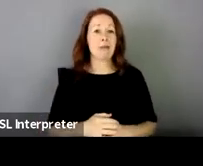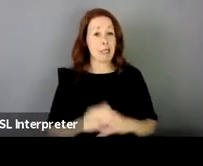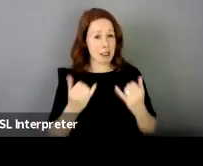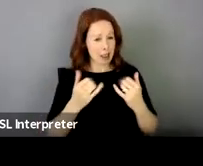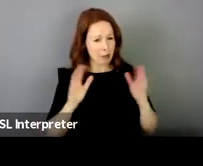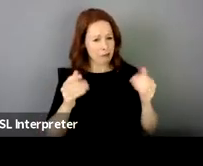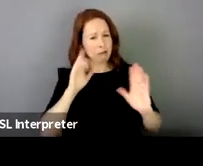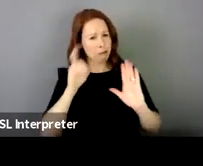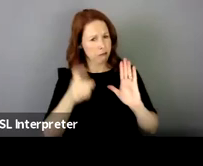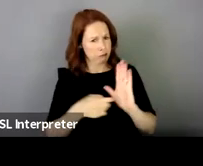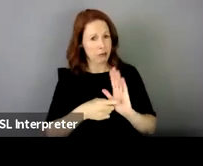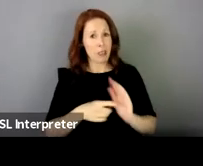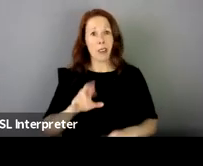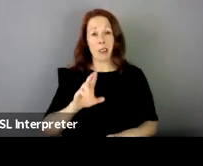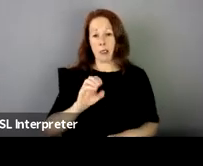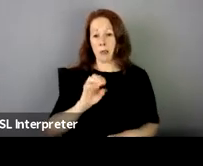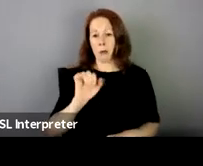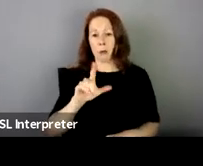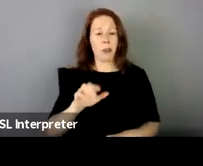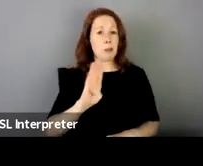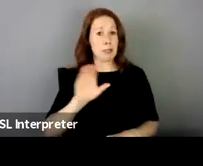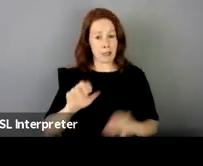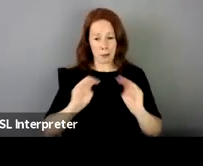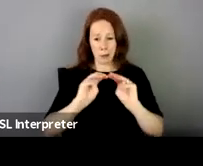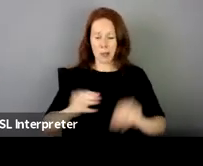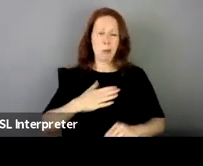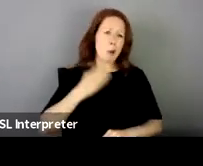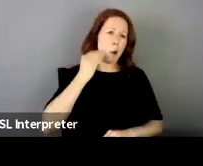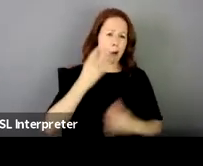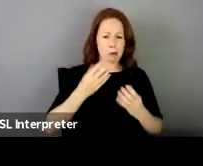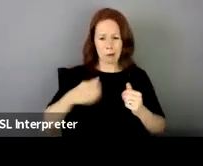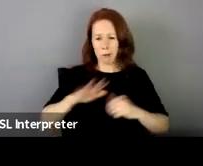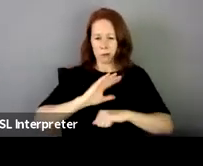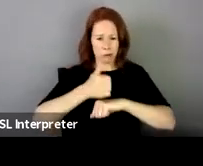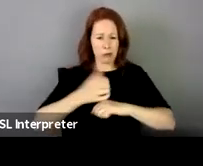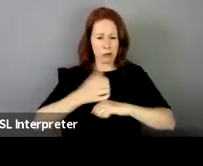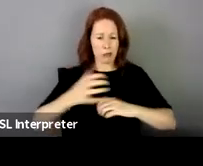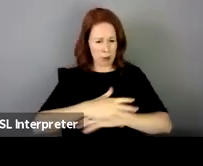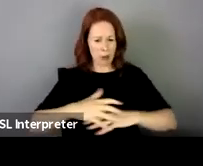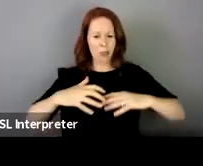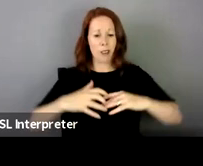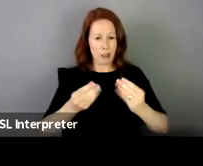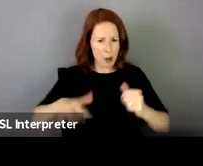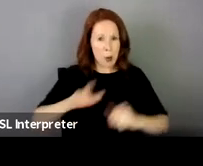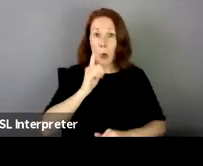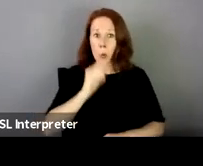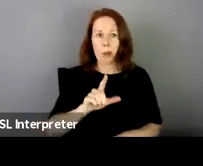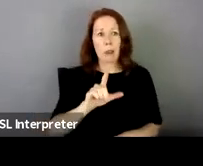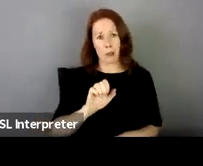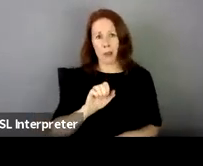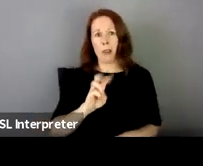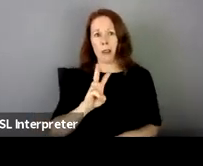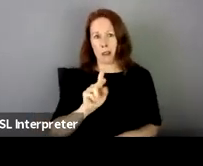the Royal BC Museum and my home are located on the traditional territories of the Lekwungen, the Songhees, and the Squamish